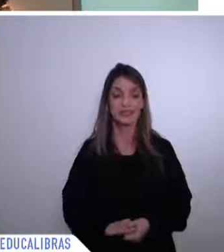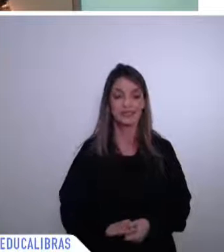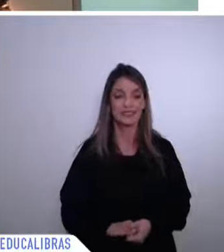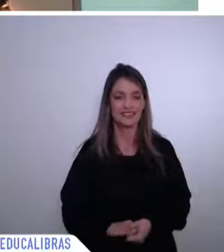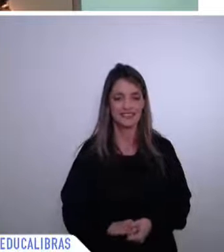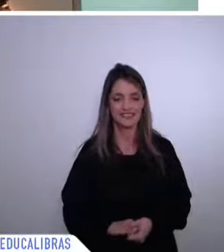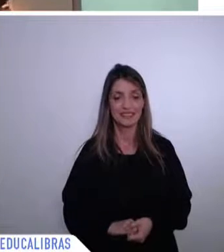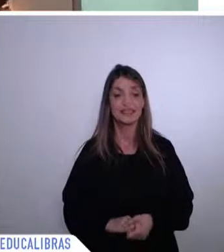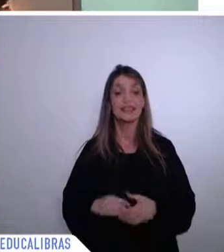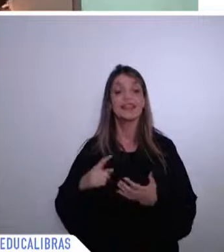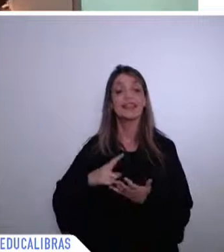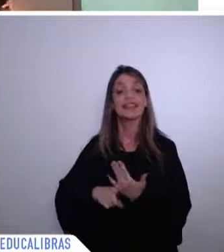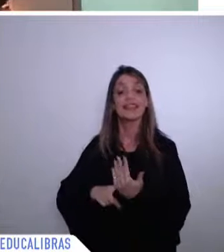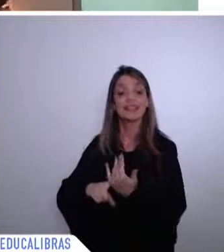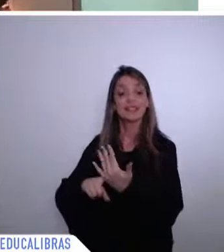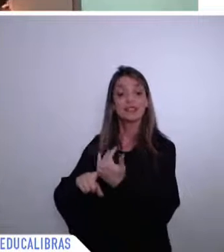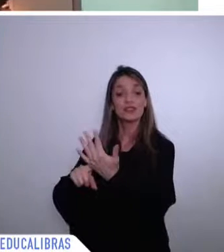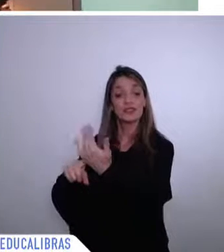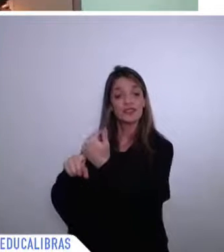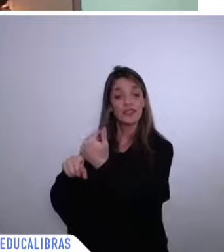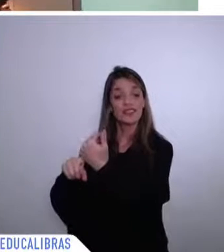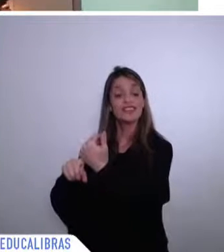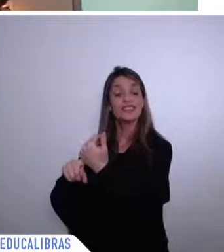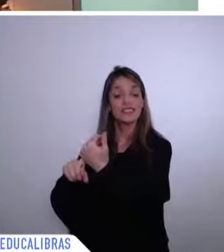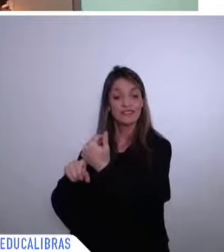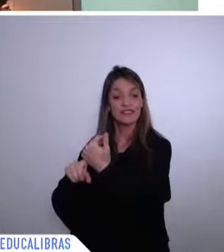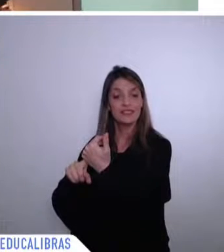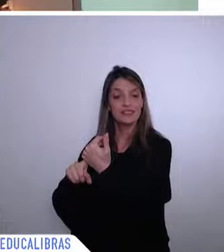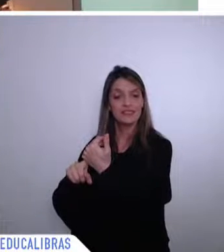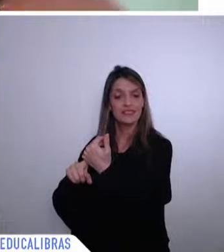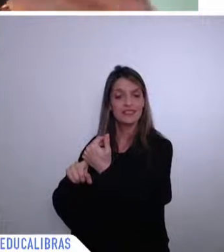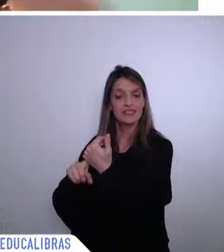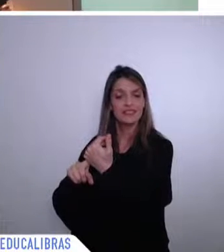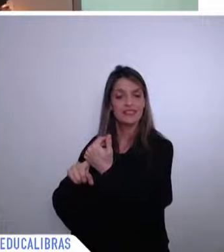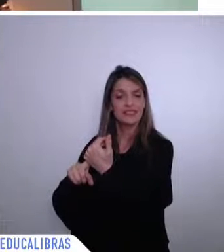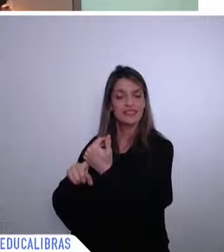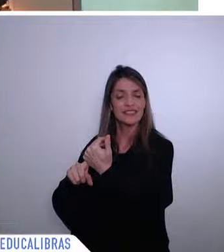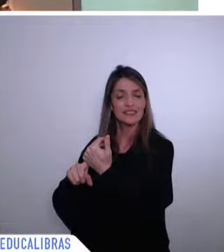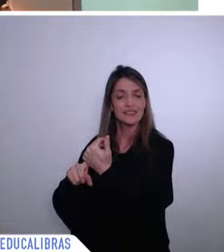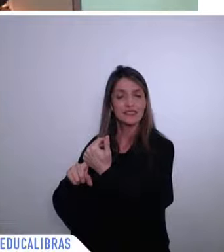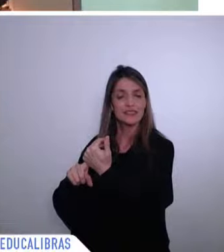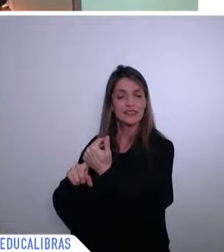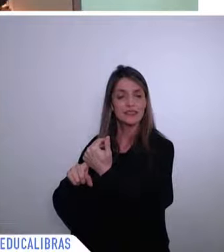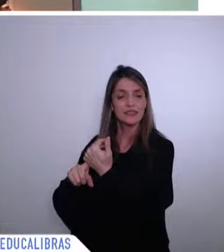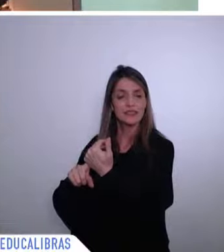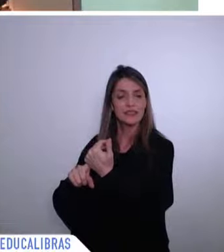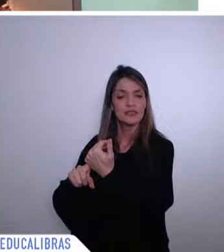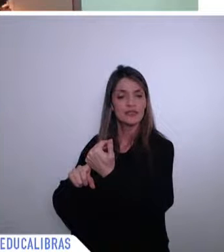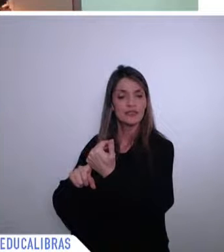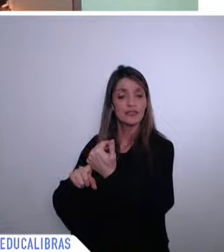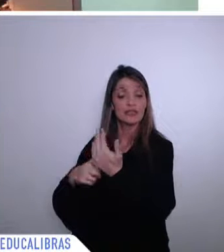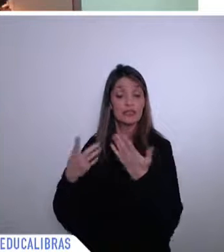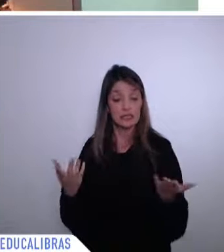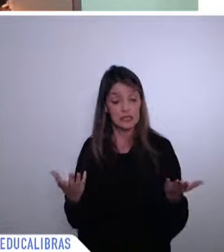certainty and we calculate the risk, and with technically we constitute funds to deal with this risk.